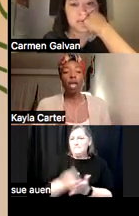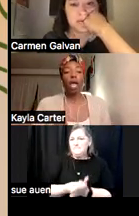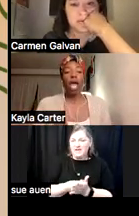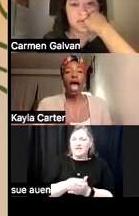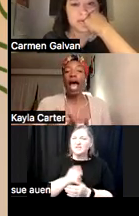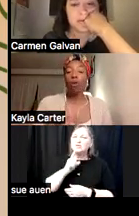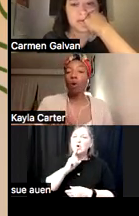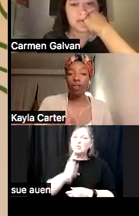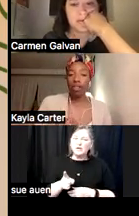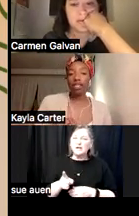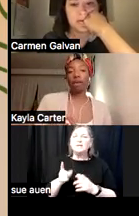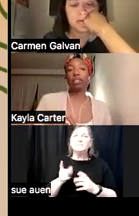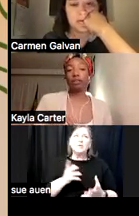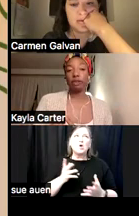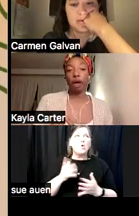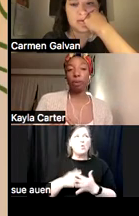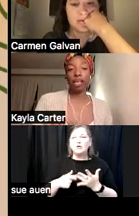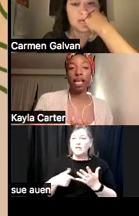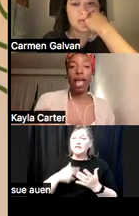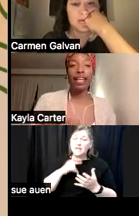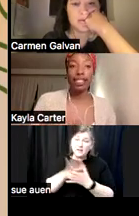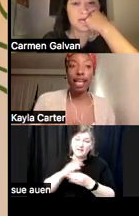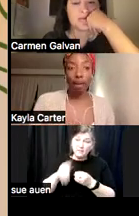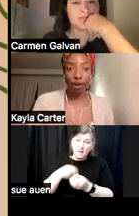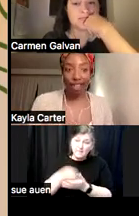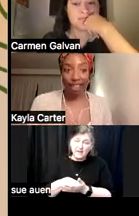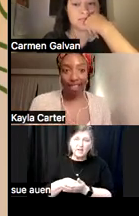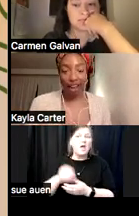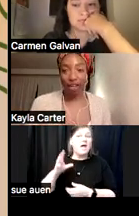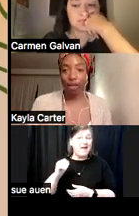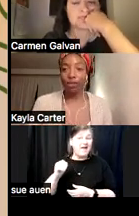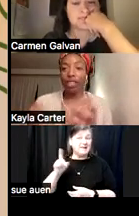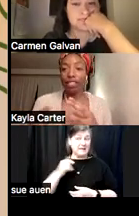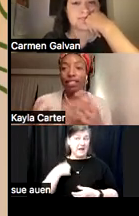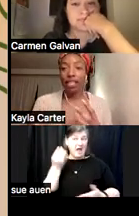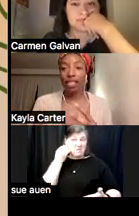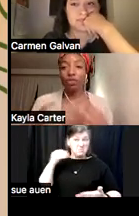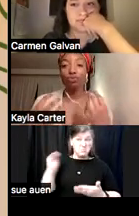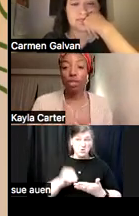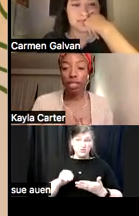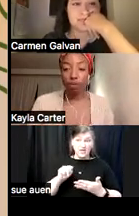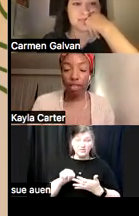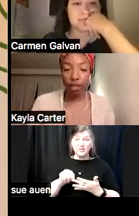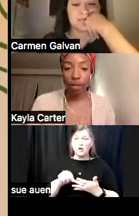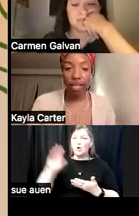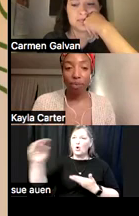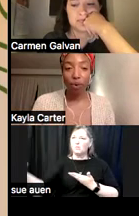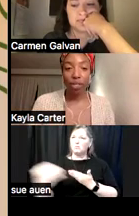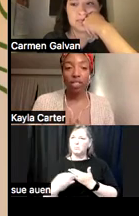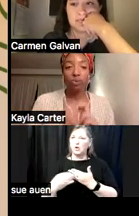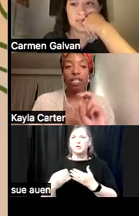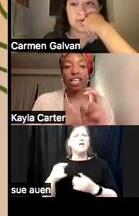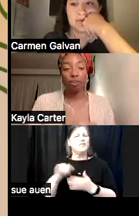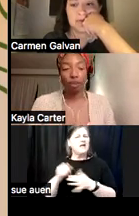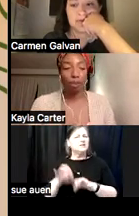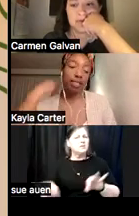about what are the things that I believe about money, and did I put that there? So that's something that's really, really, really important